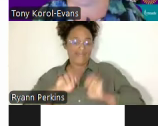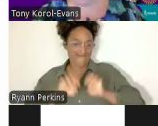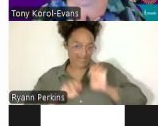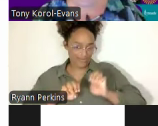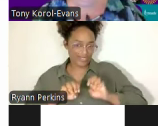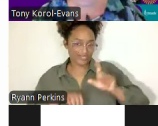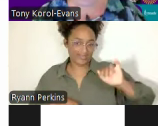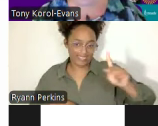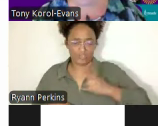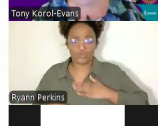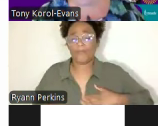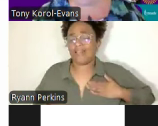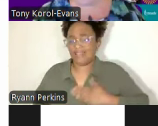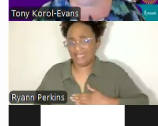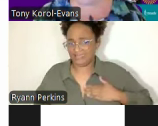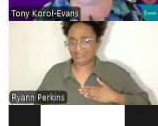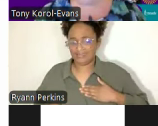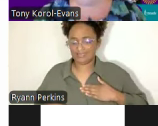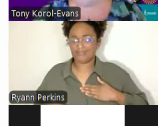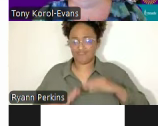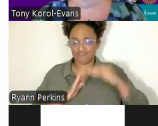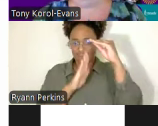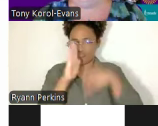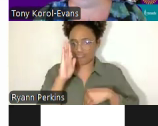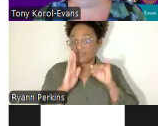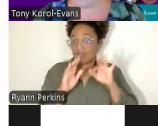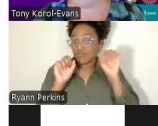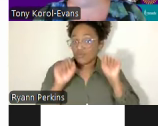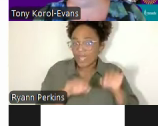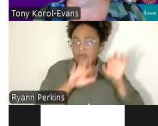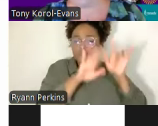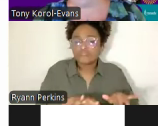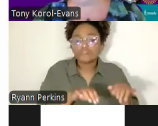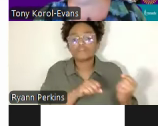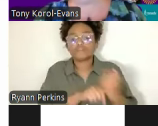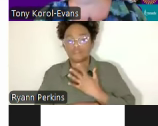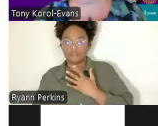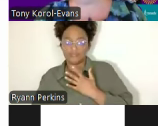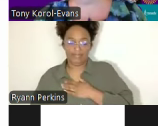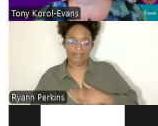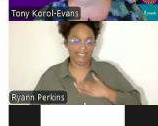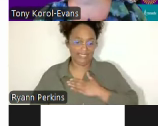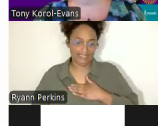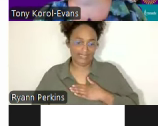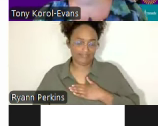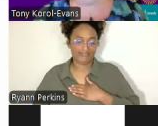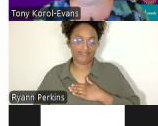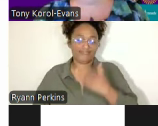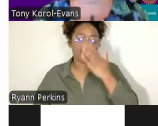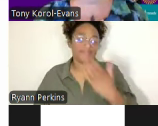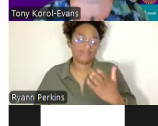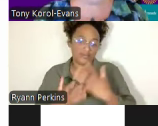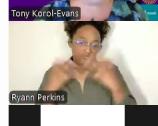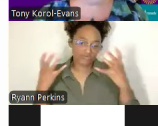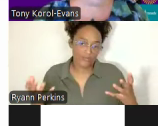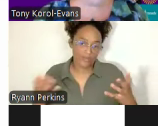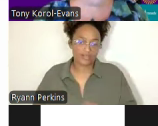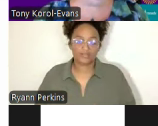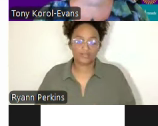appreciate it. If you have a chance, that would be greatly appreciated. Thank you so much.